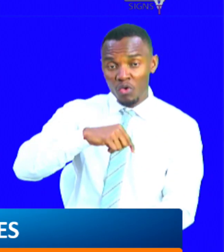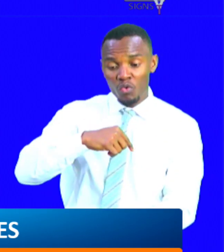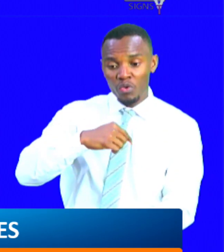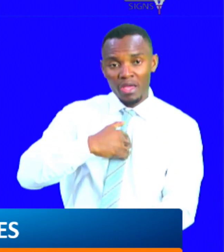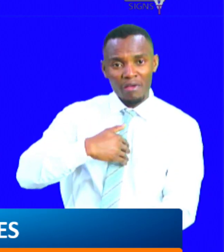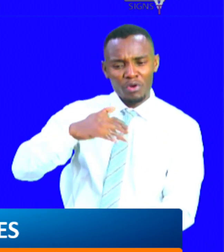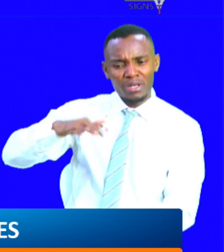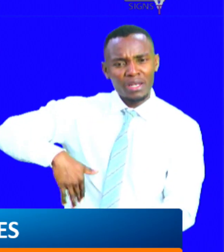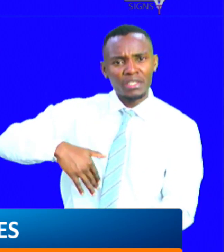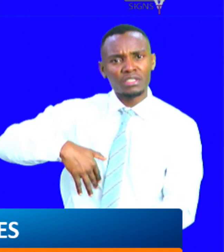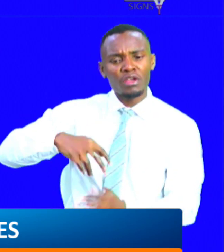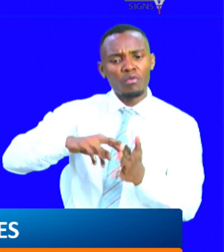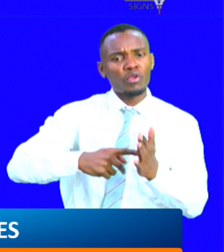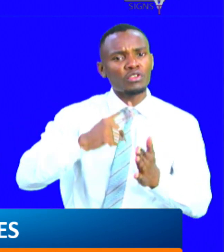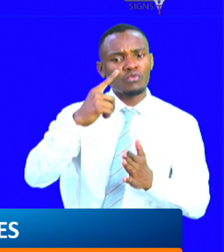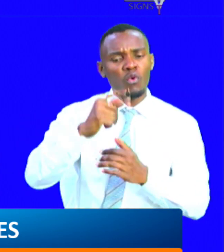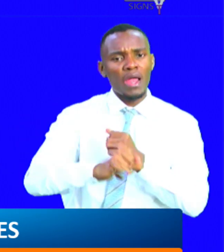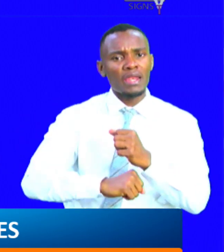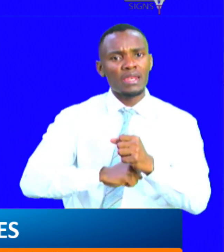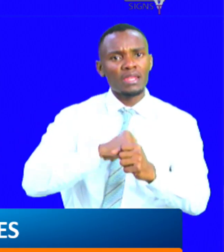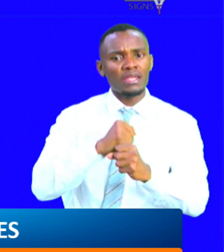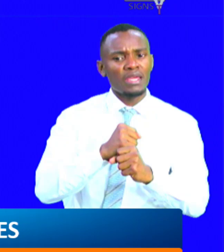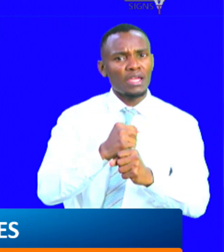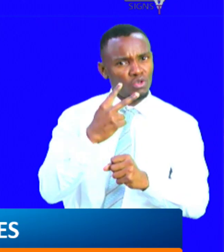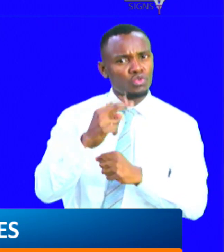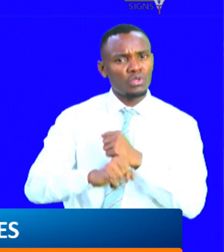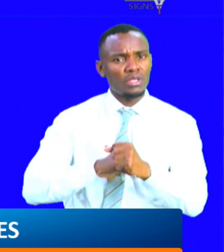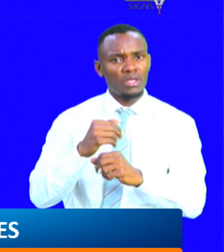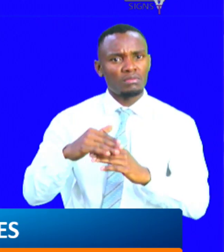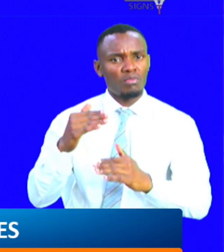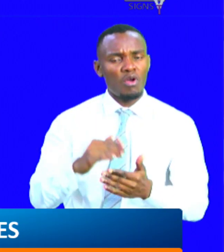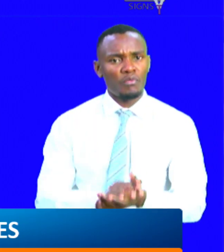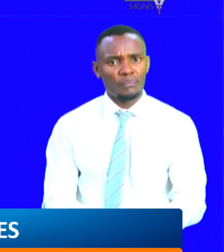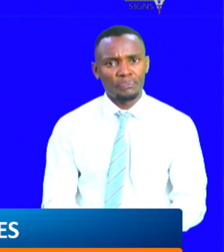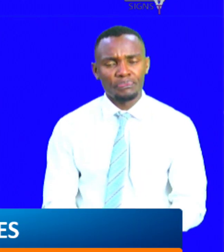than a year and a half, more than actually 2 years.